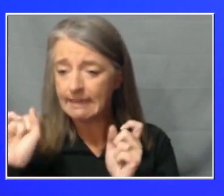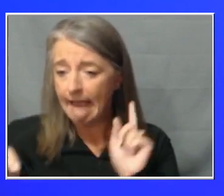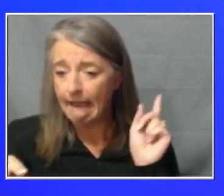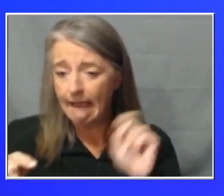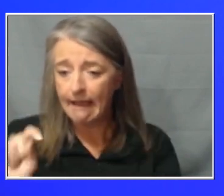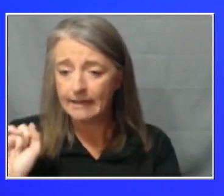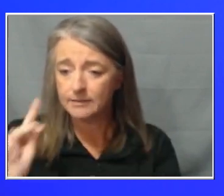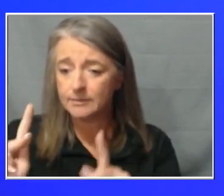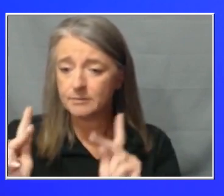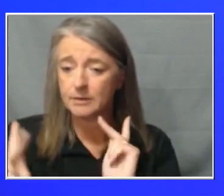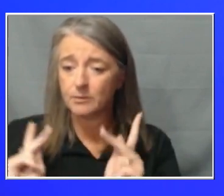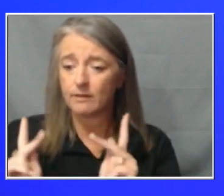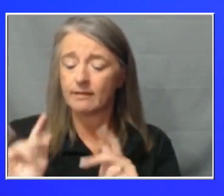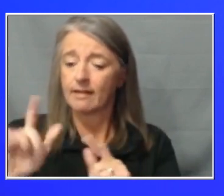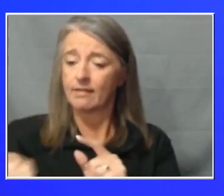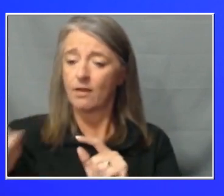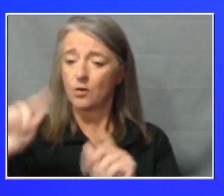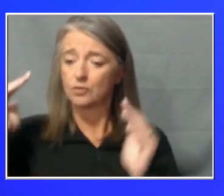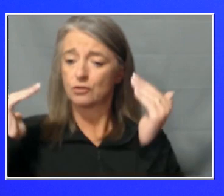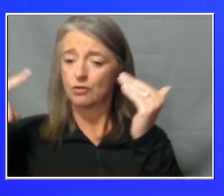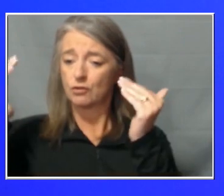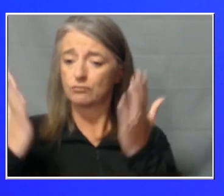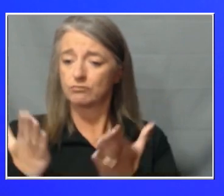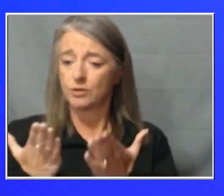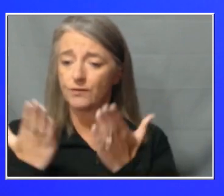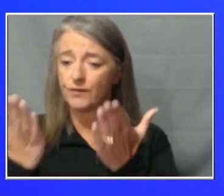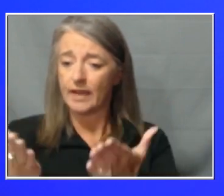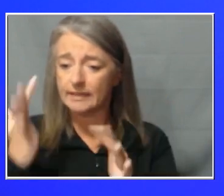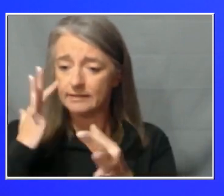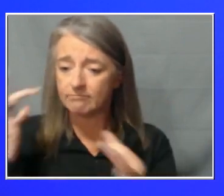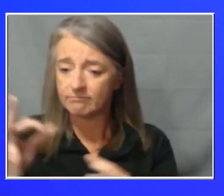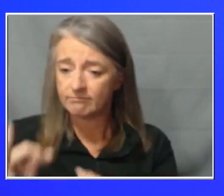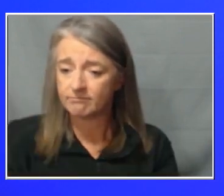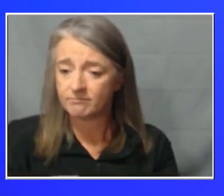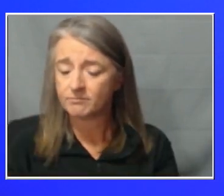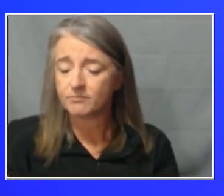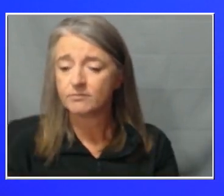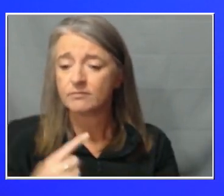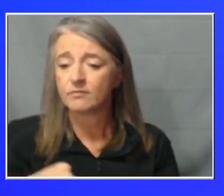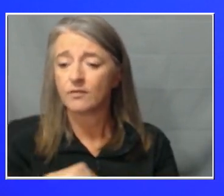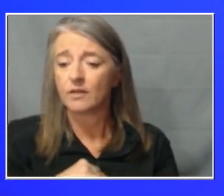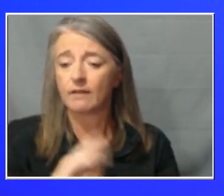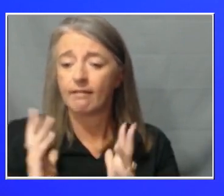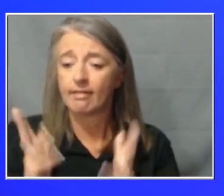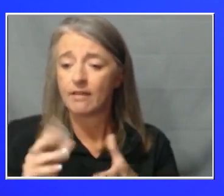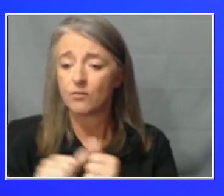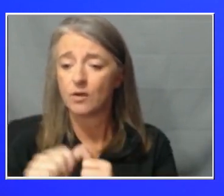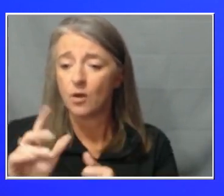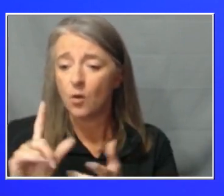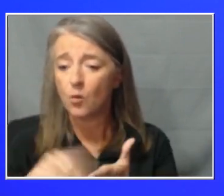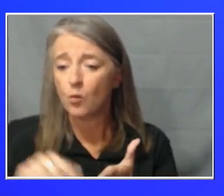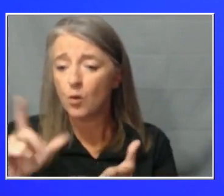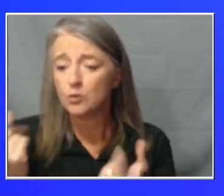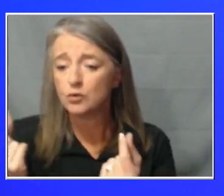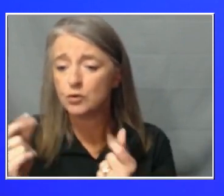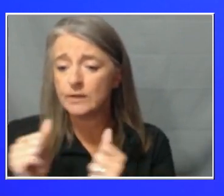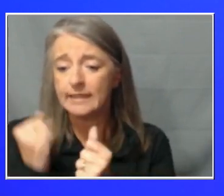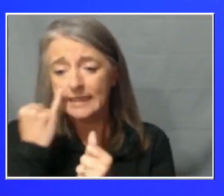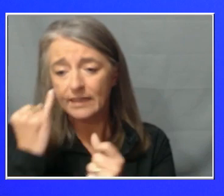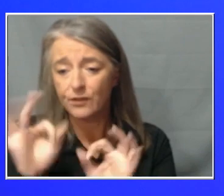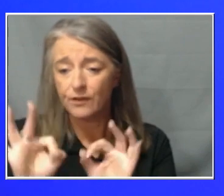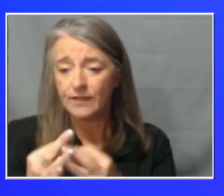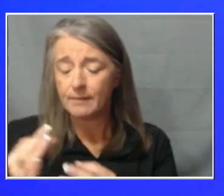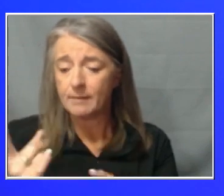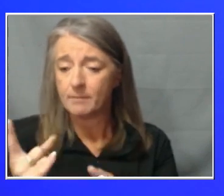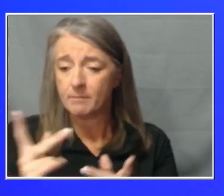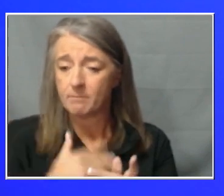other adults make the decisions and just provide them with that information. A lot of the times I leave them with the question, what would you do if your family member came to you, or a loved